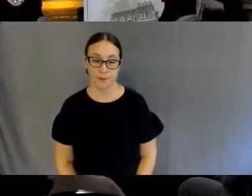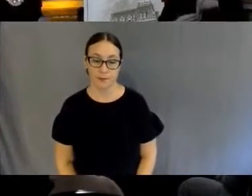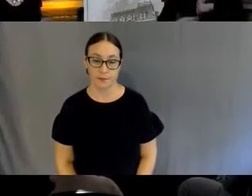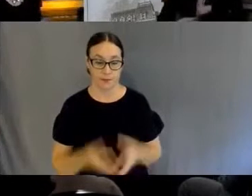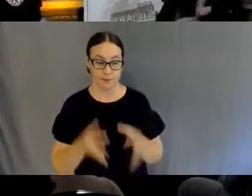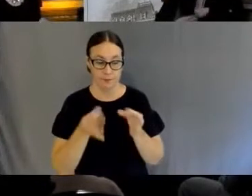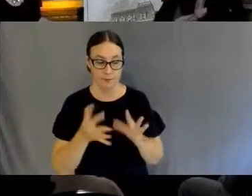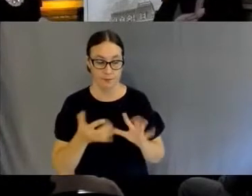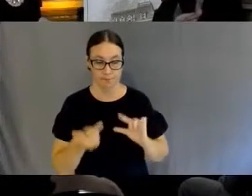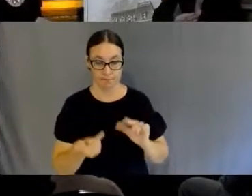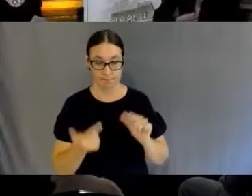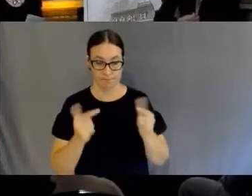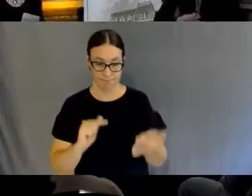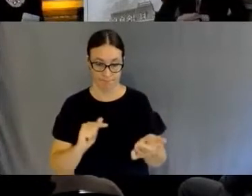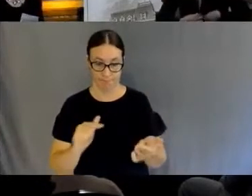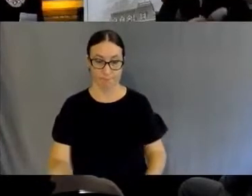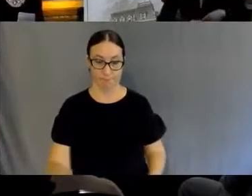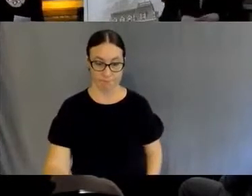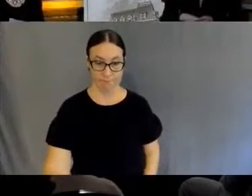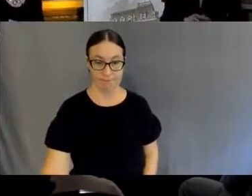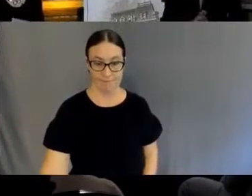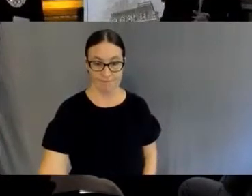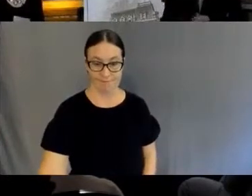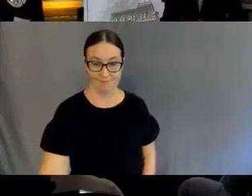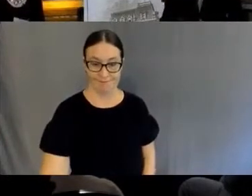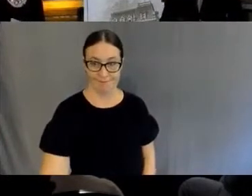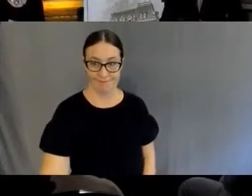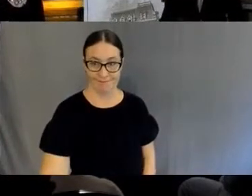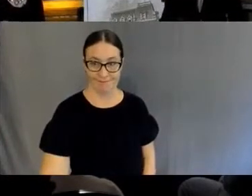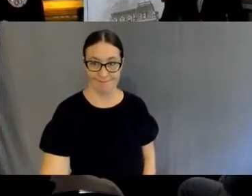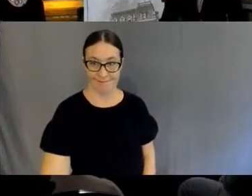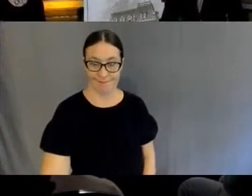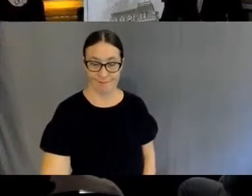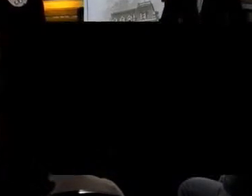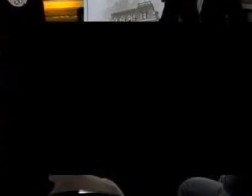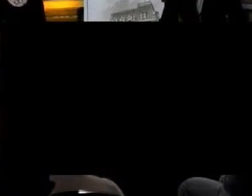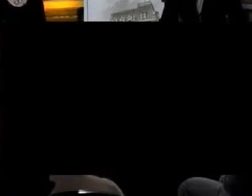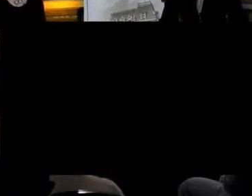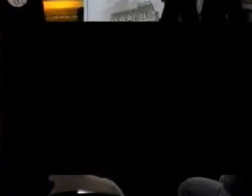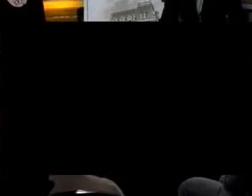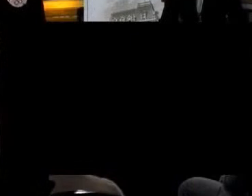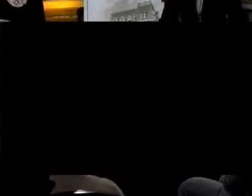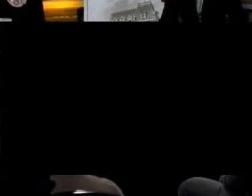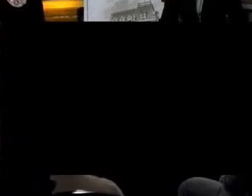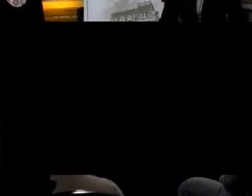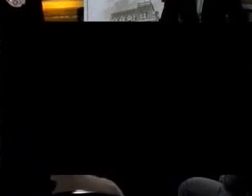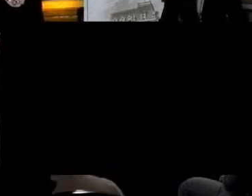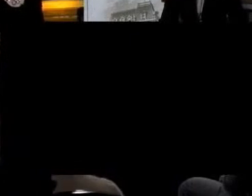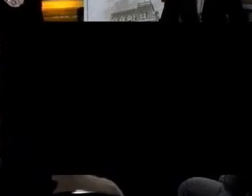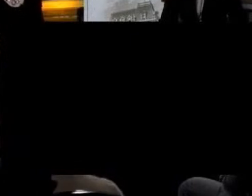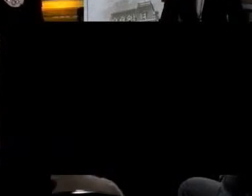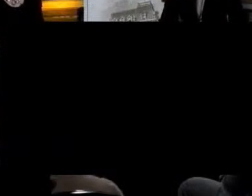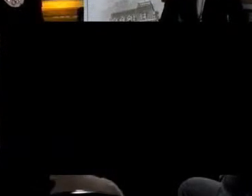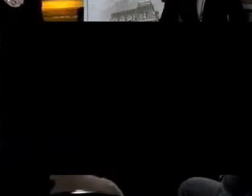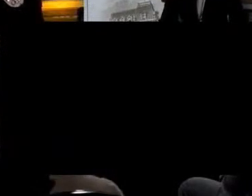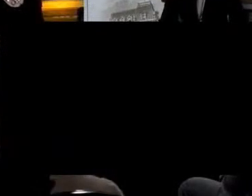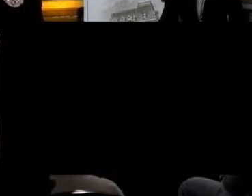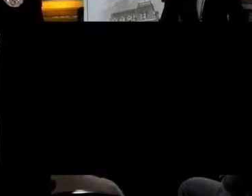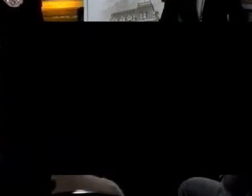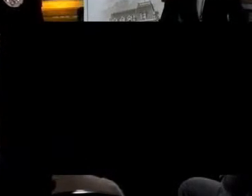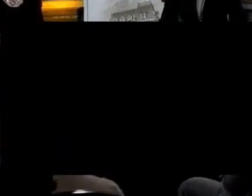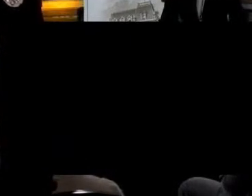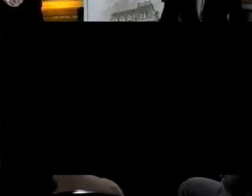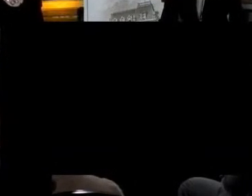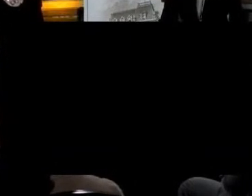I want to thank you all for joining us as we commemorate Freedman's Bank. And while we are committed to this being